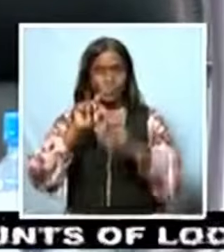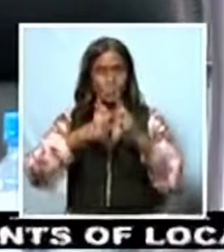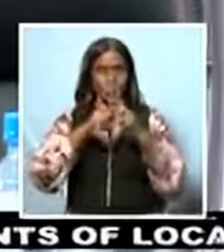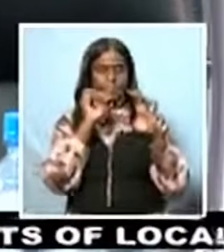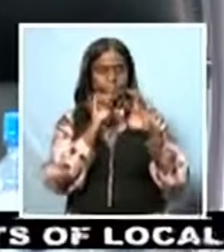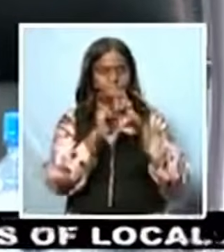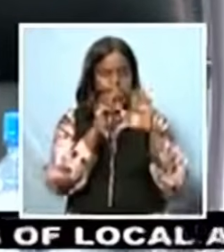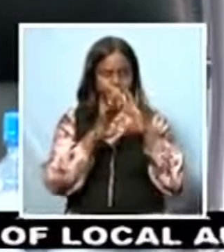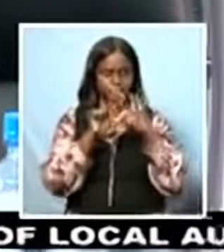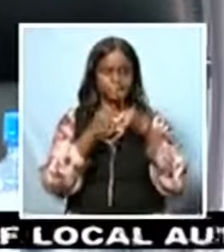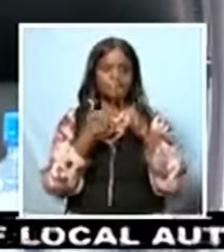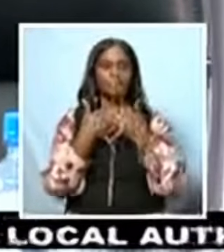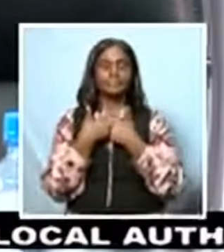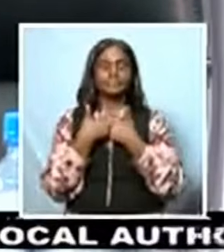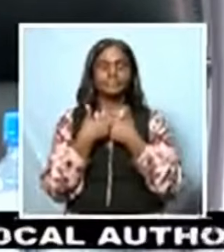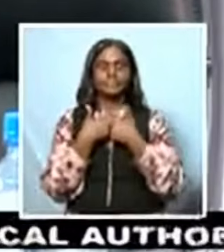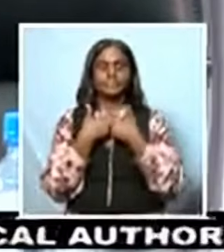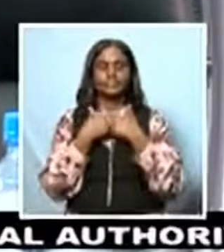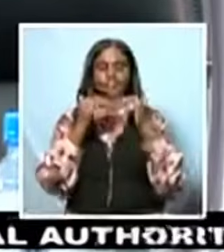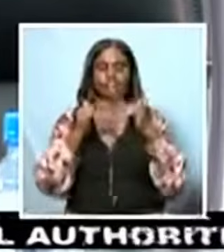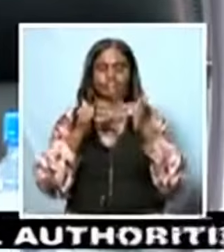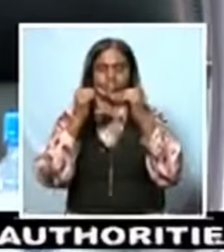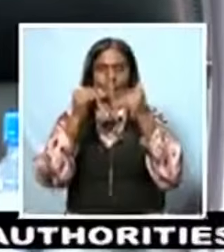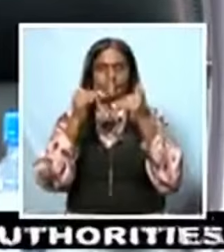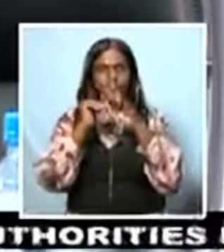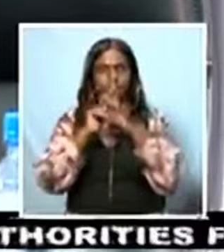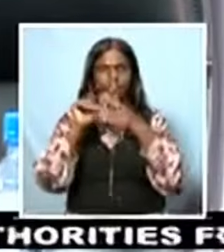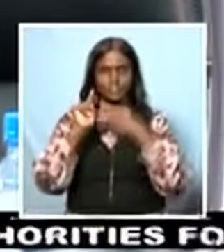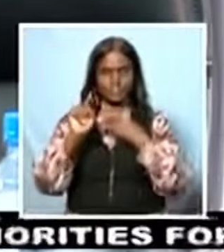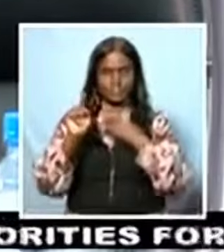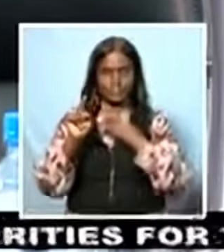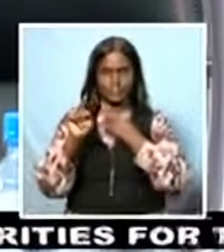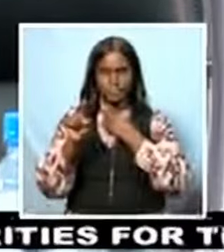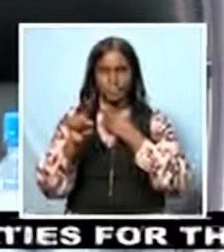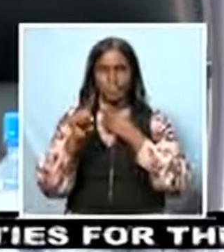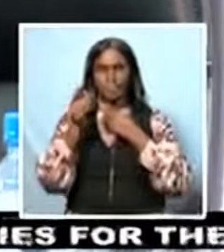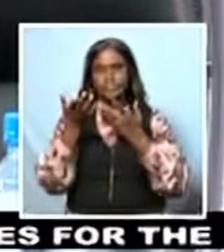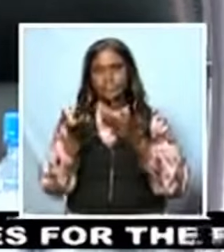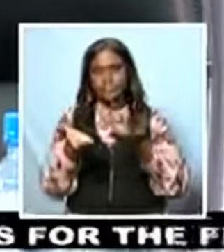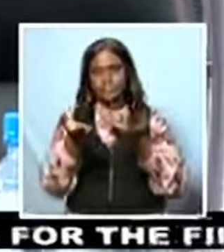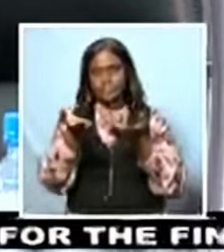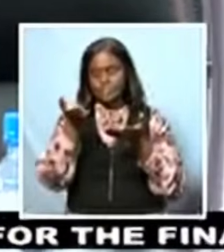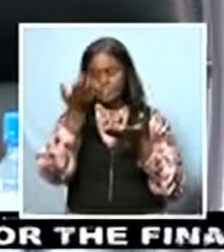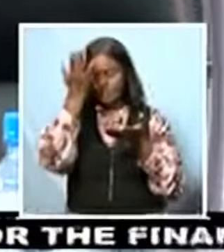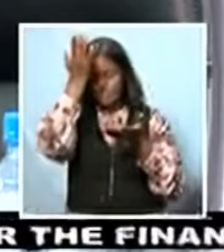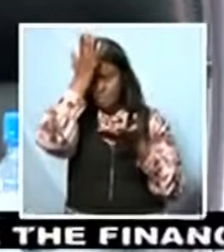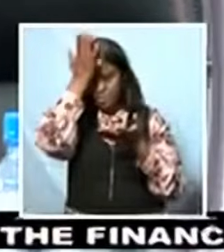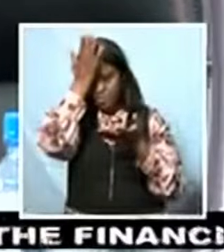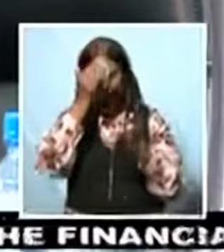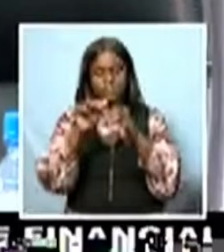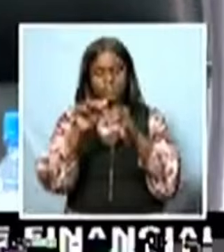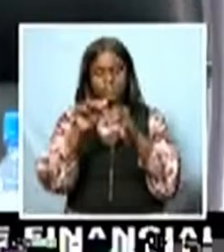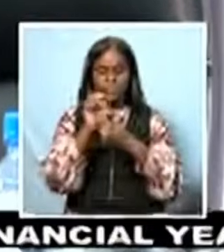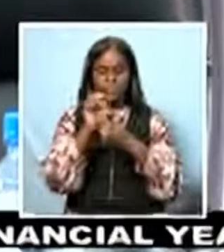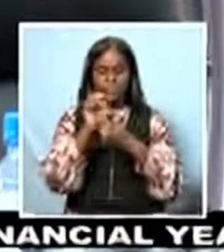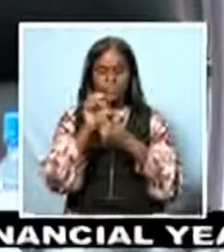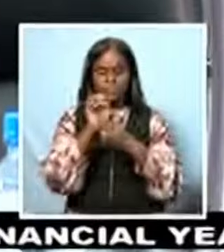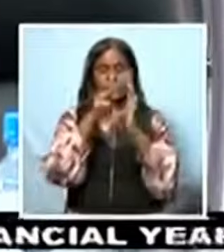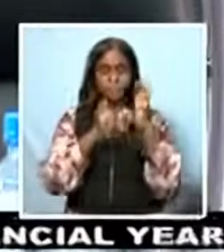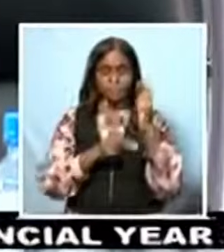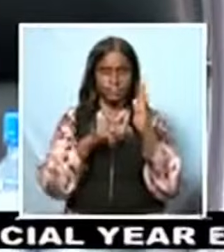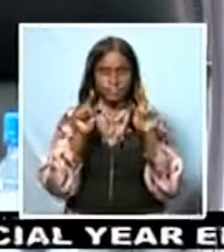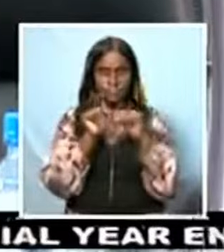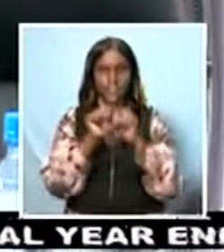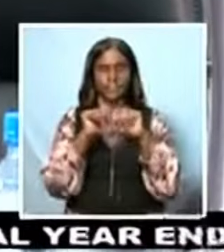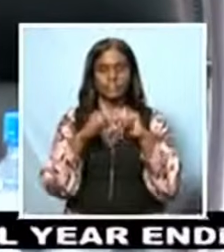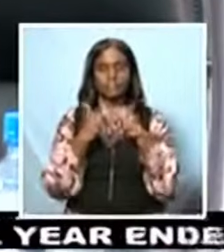because we have advanced on the updating of the evaluation law. We have also come up with